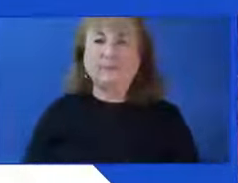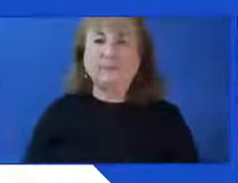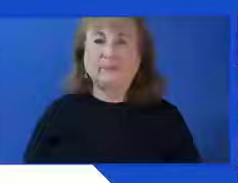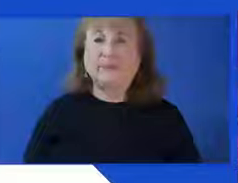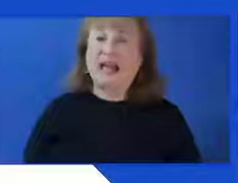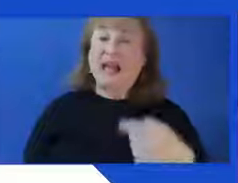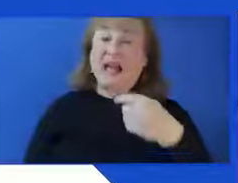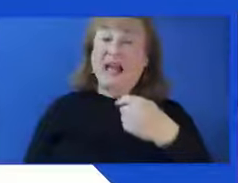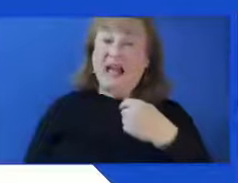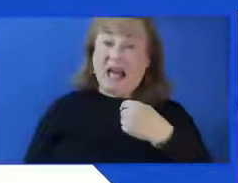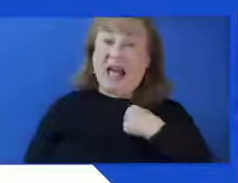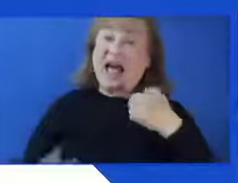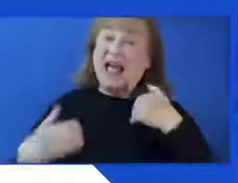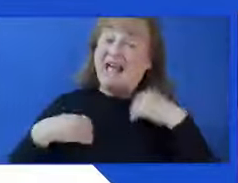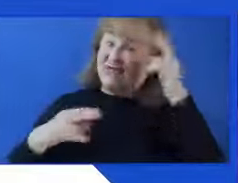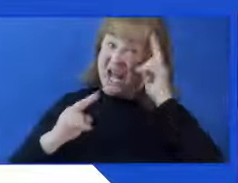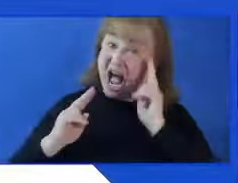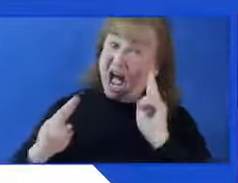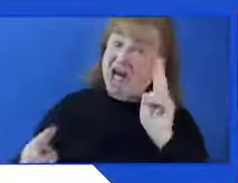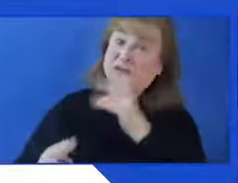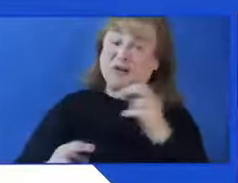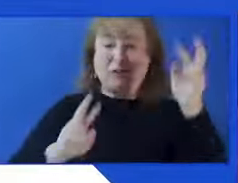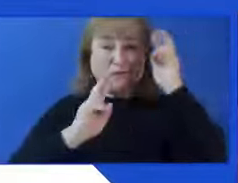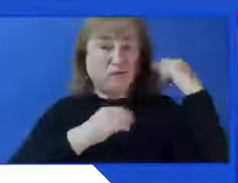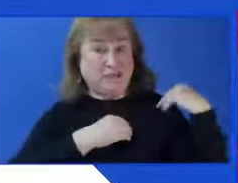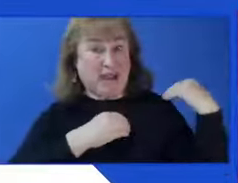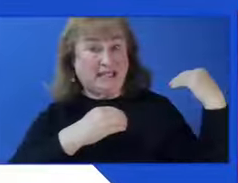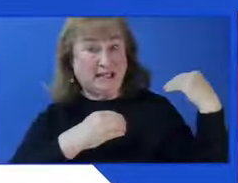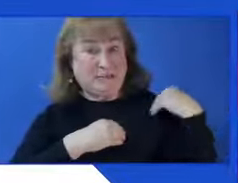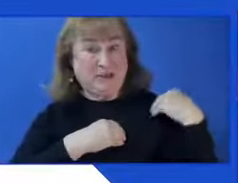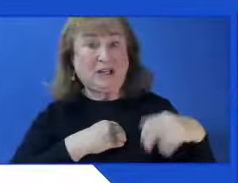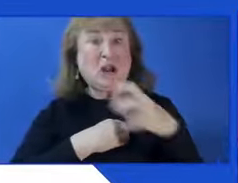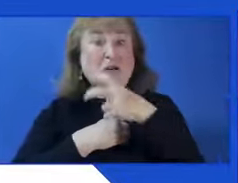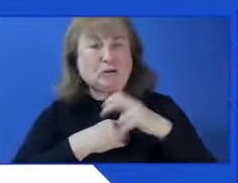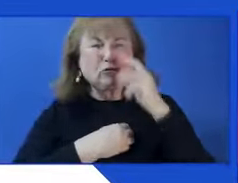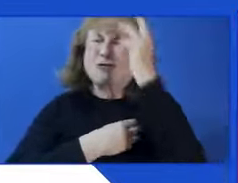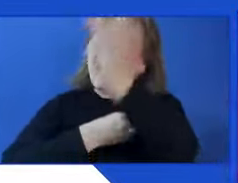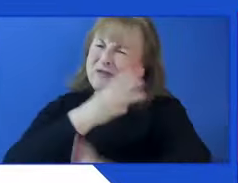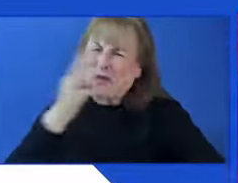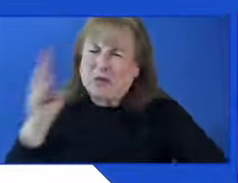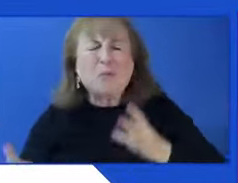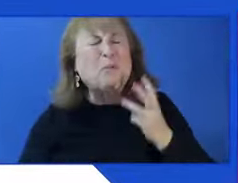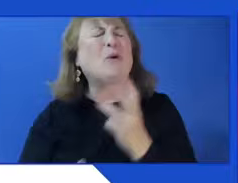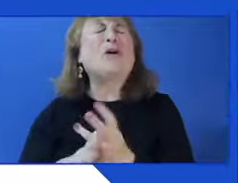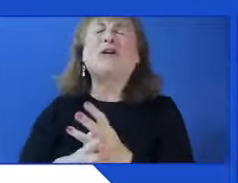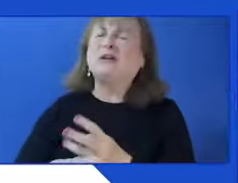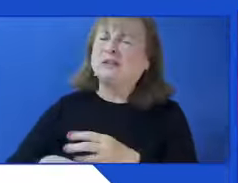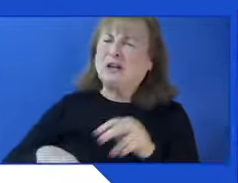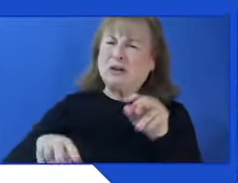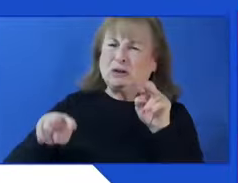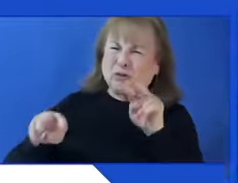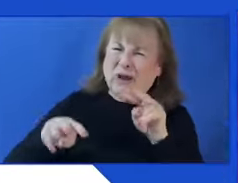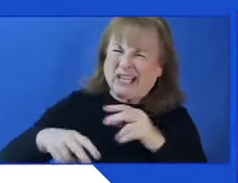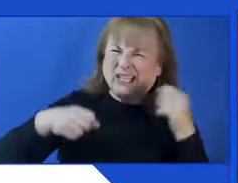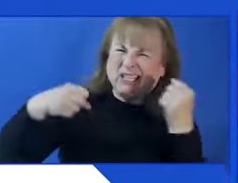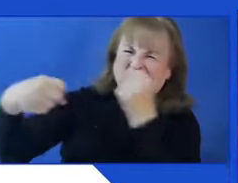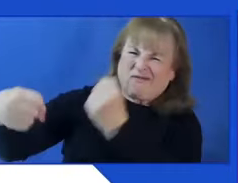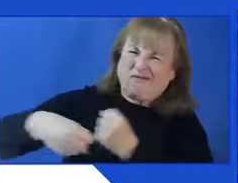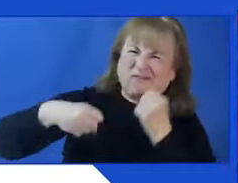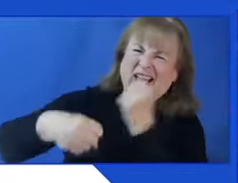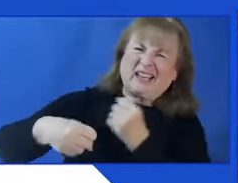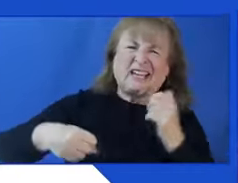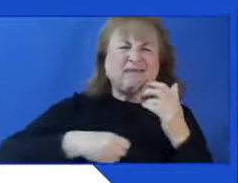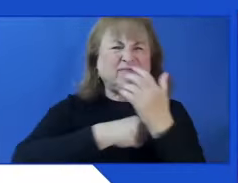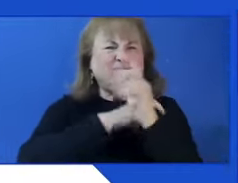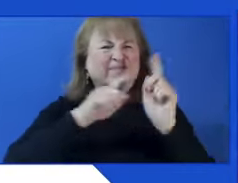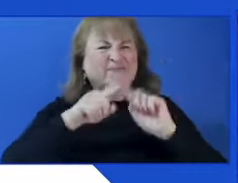I have the honor and responsibility to travel the world, to wage this fight in foreign lands. And